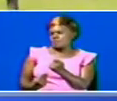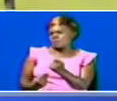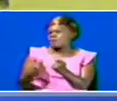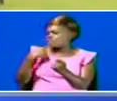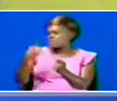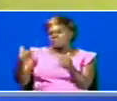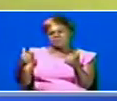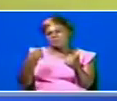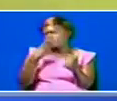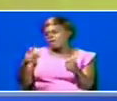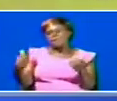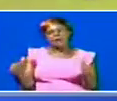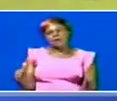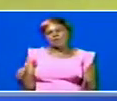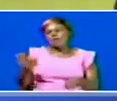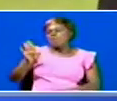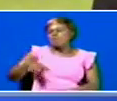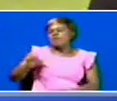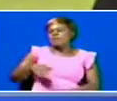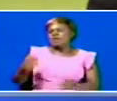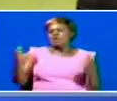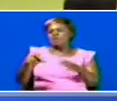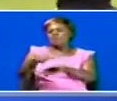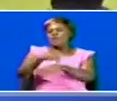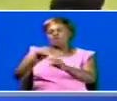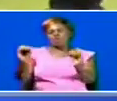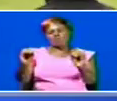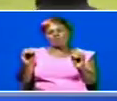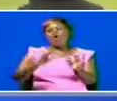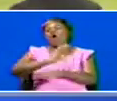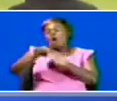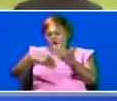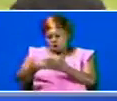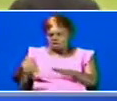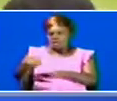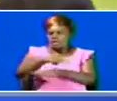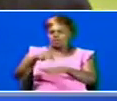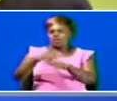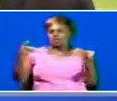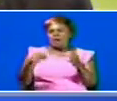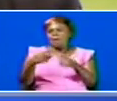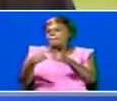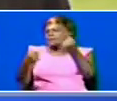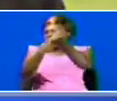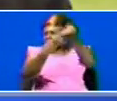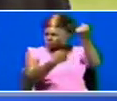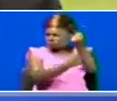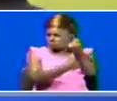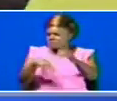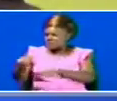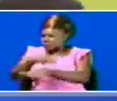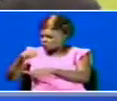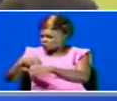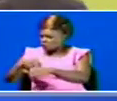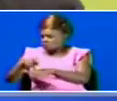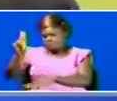said anything about the women's team not being a national team. We all know it's a national team. And but the sponsorship is for national